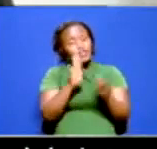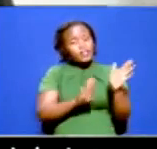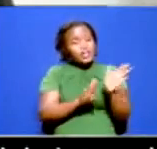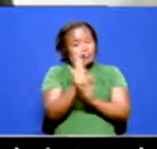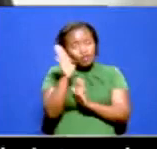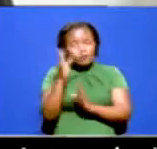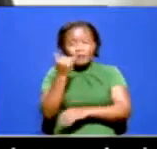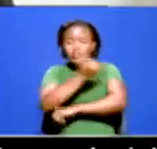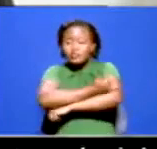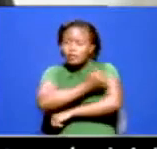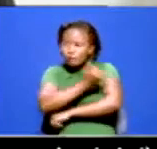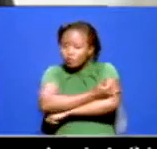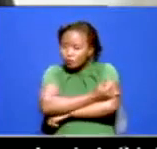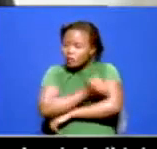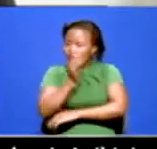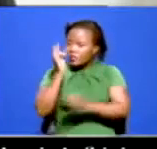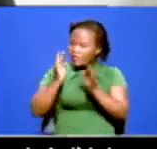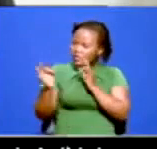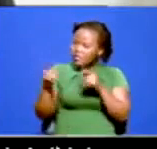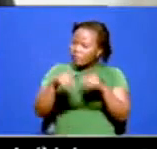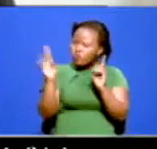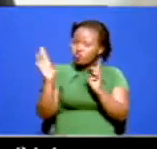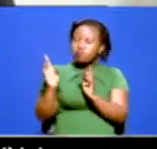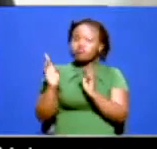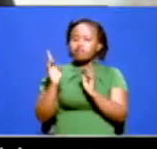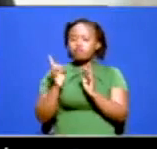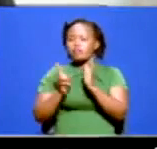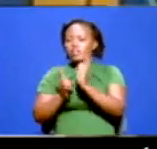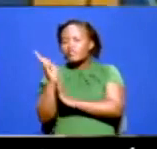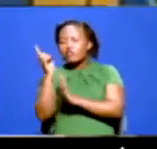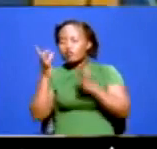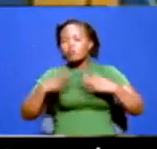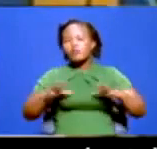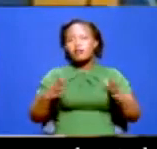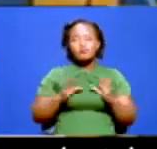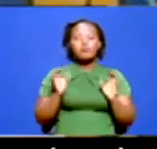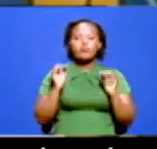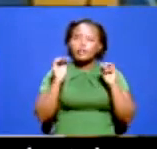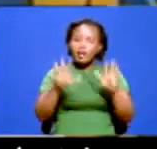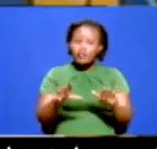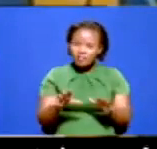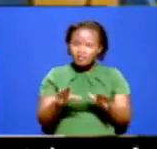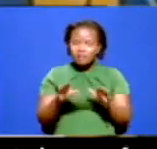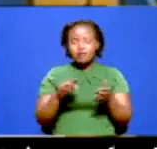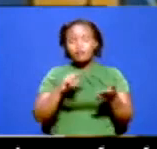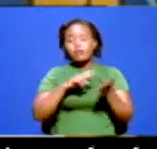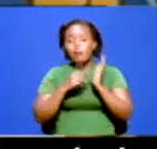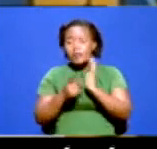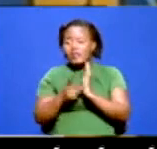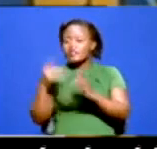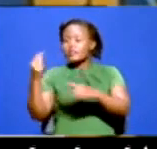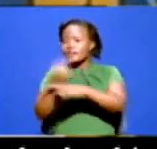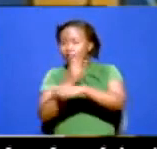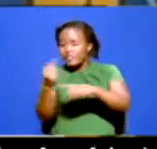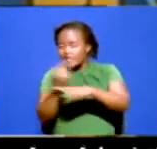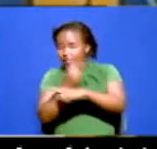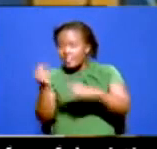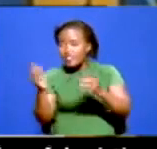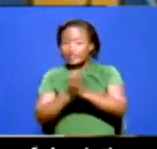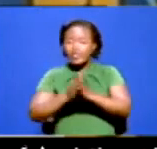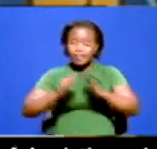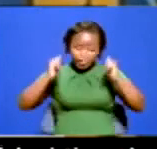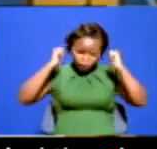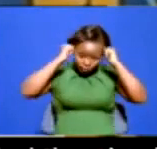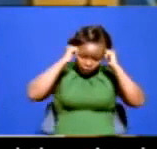institution if you don't develop the people on a regular basis. Therefore, training and education in the